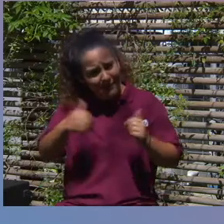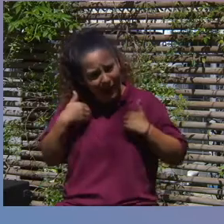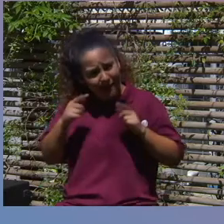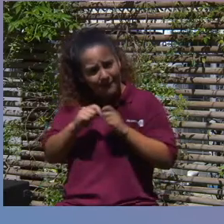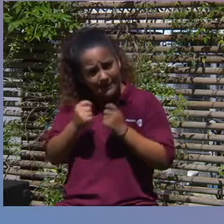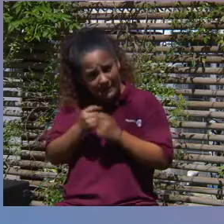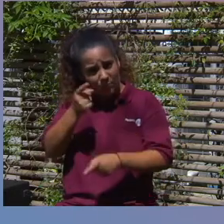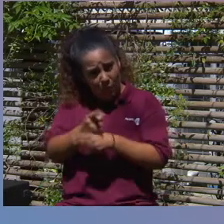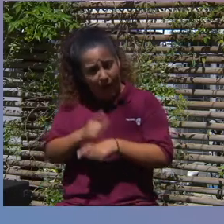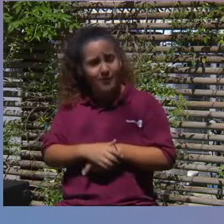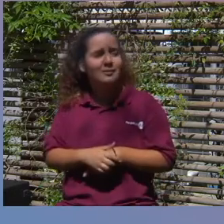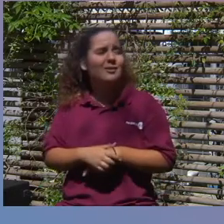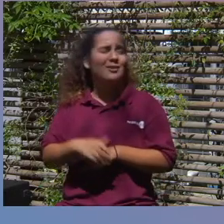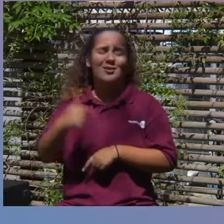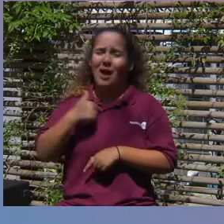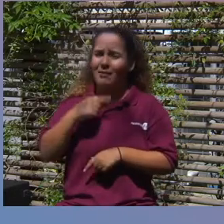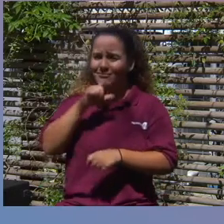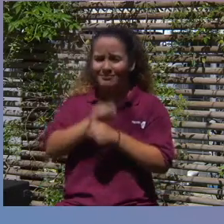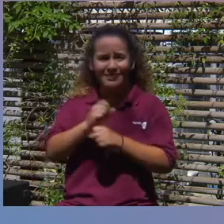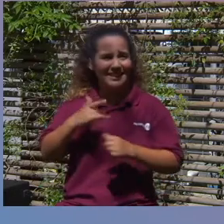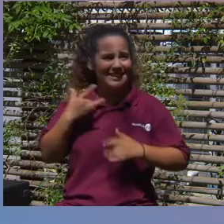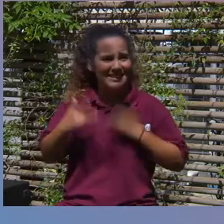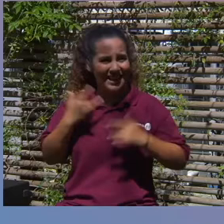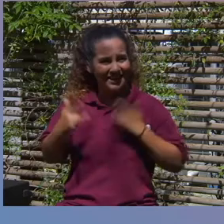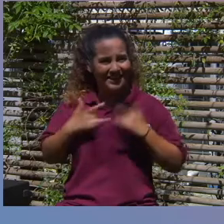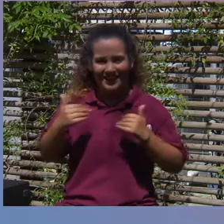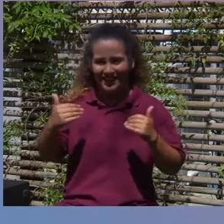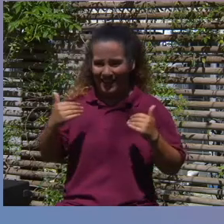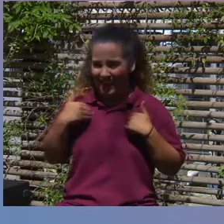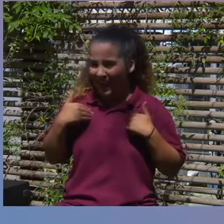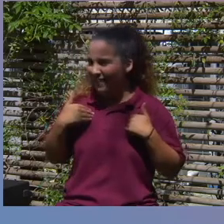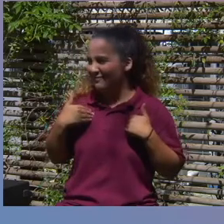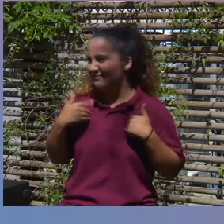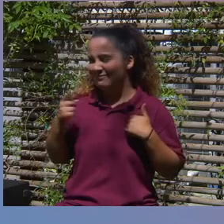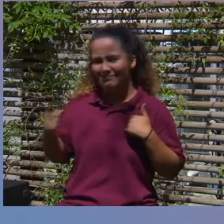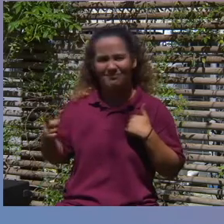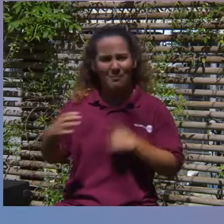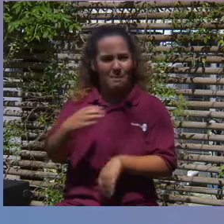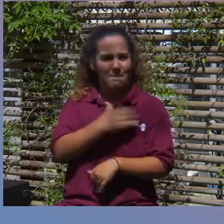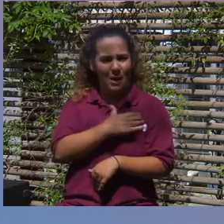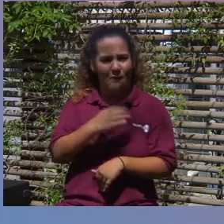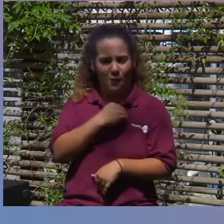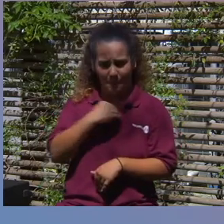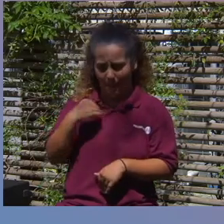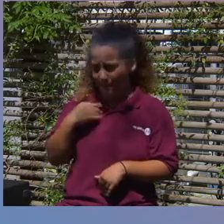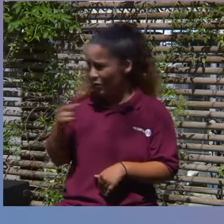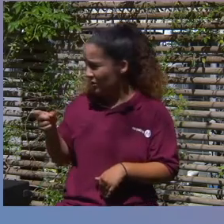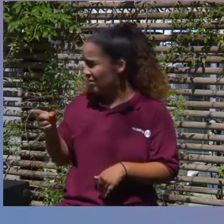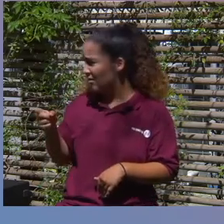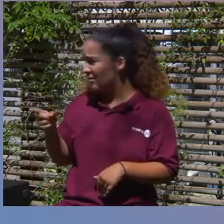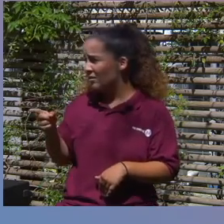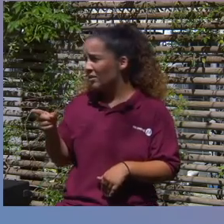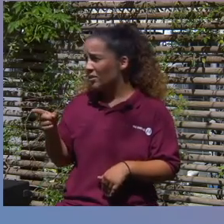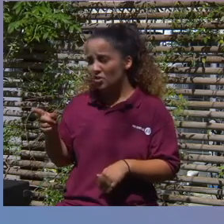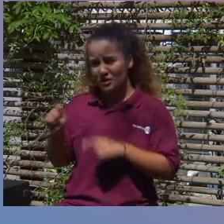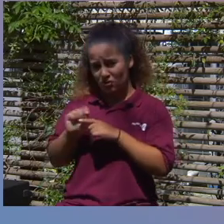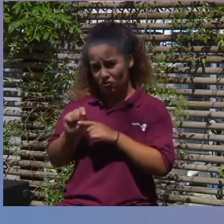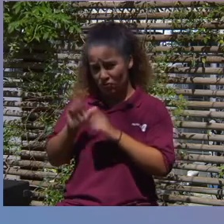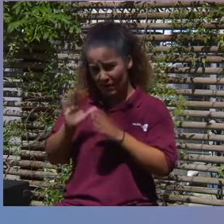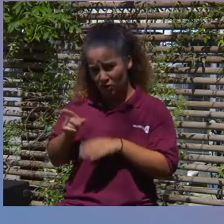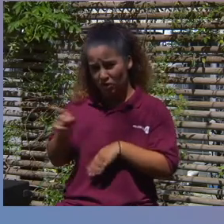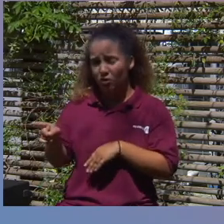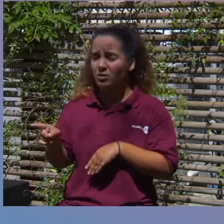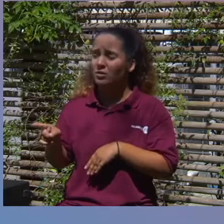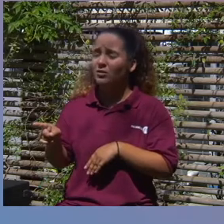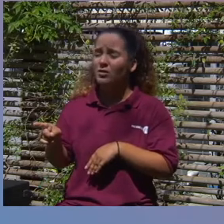right? And so I'm so excited to invite up on the stage a really beautiful and powerful member of Beam's team. She's one of our long-term trainers. She's a